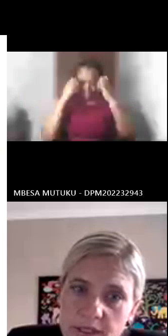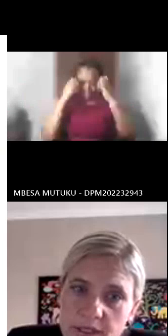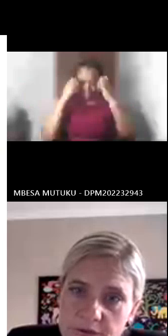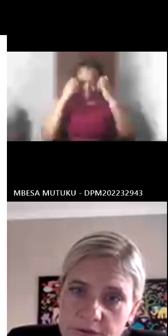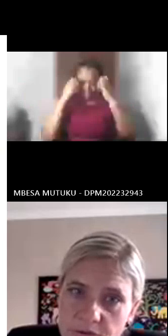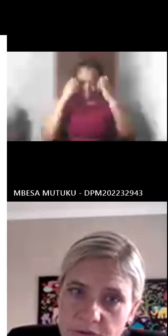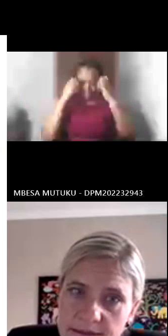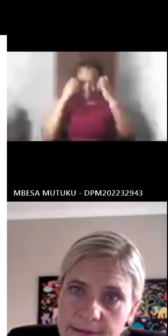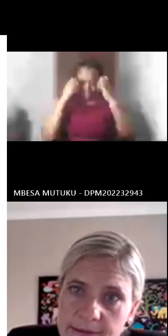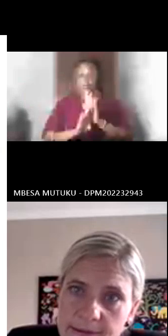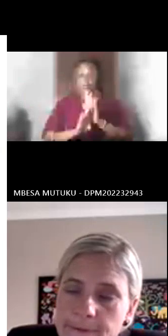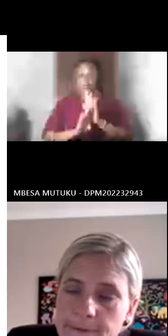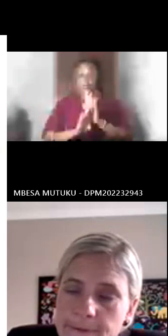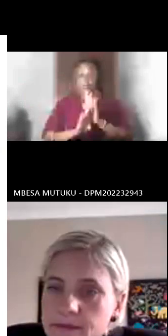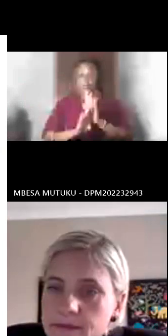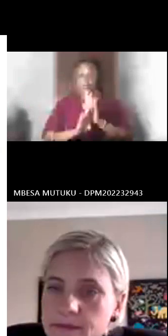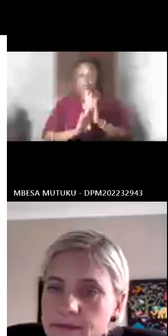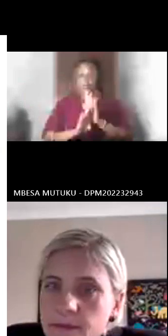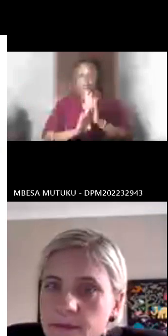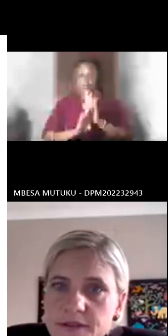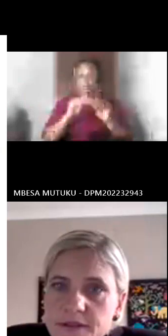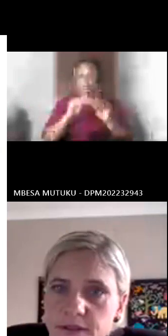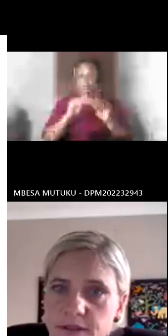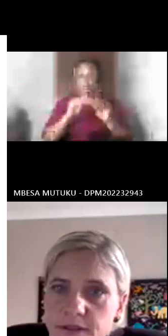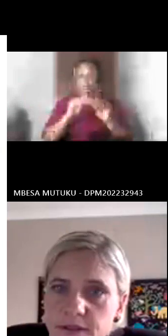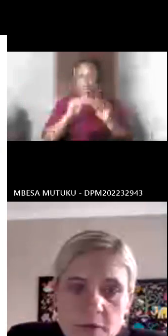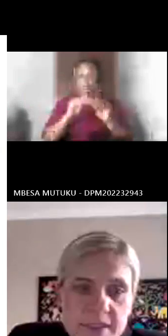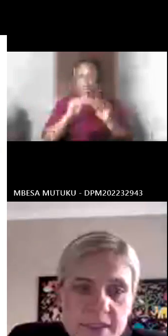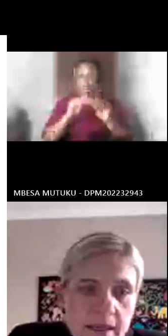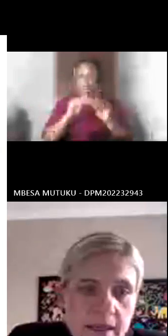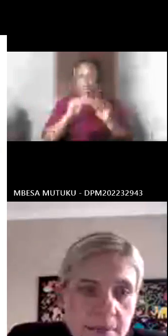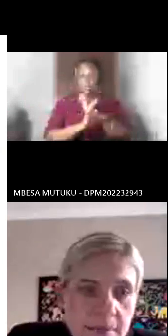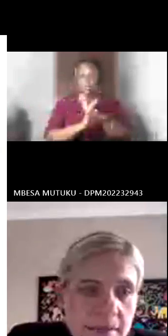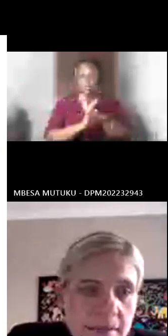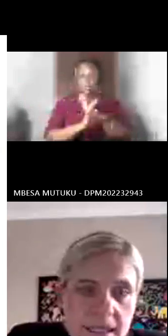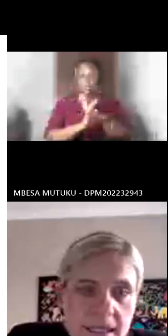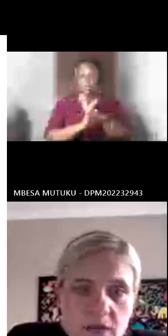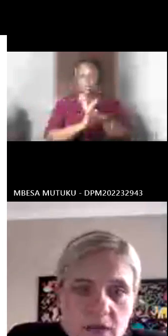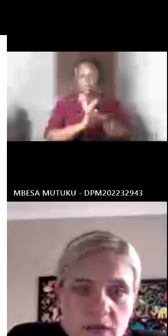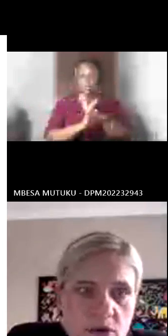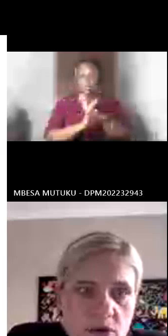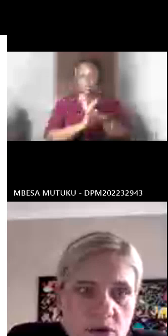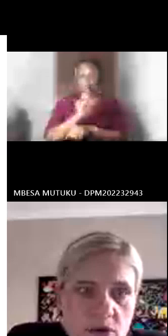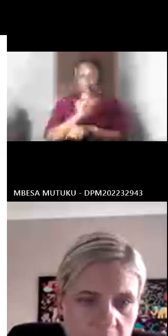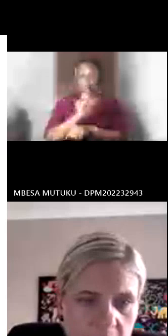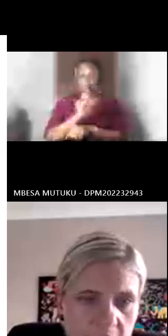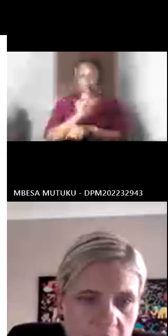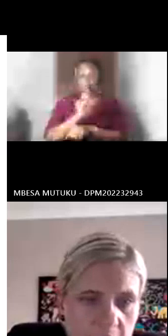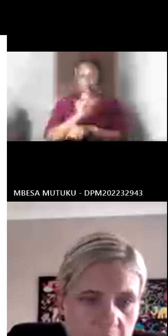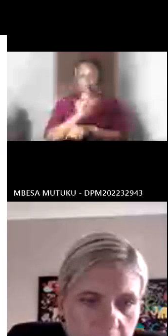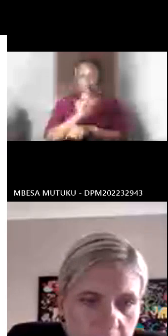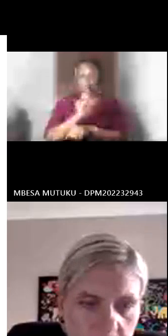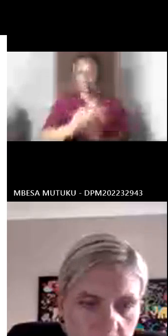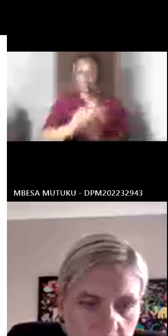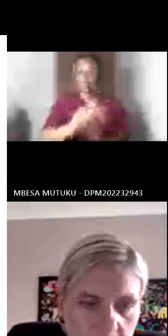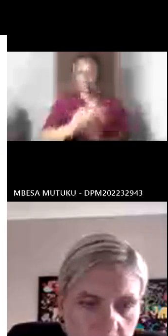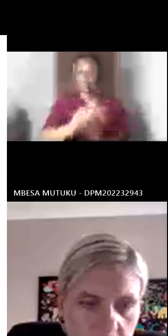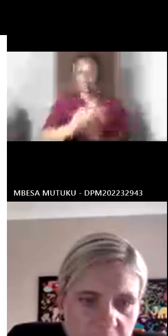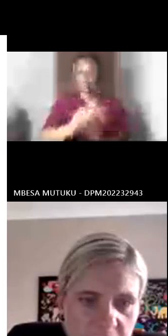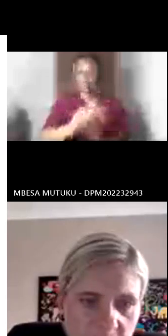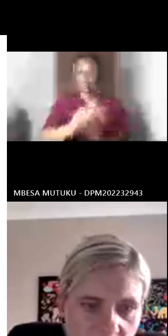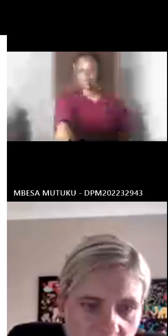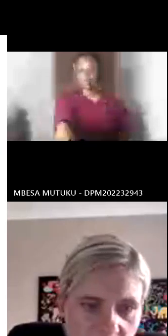their home countries. Sorry, I'm going to stop for one moment. Minnie, your camera